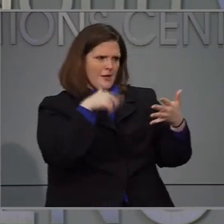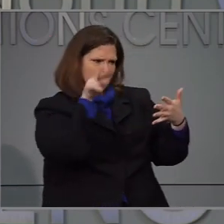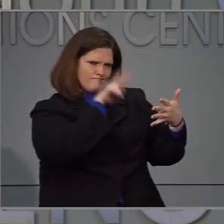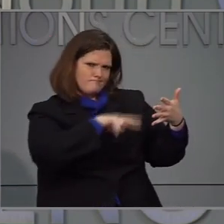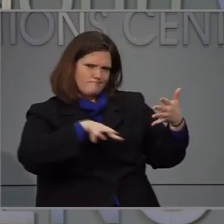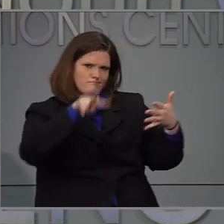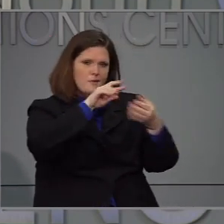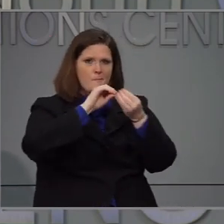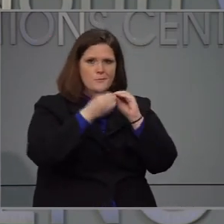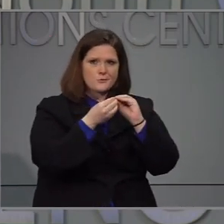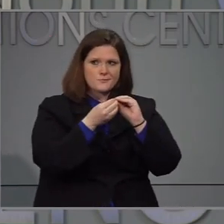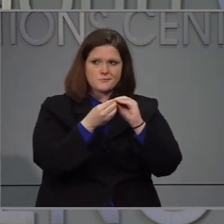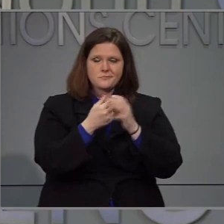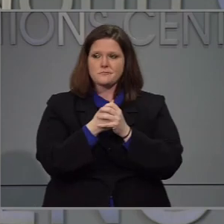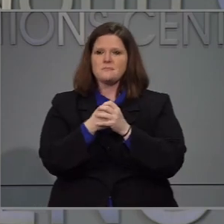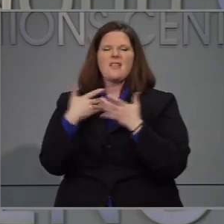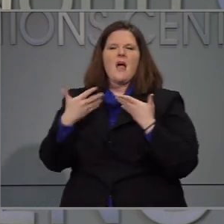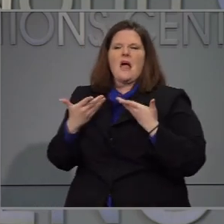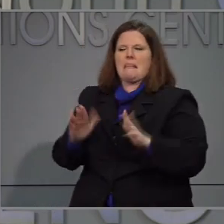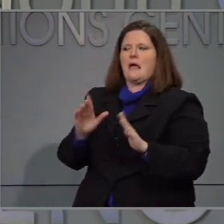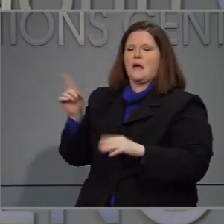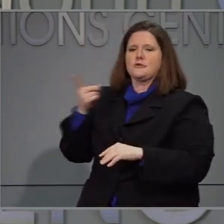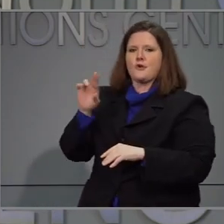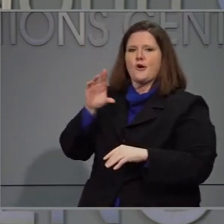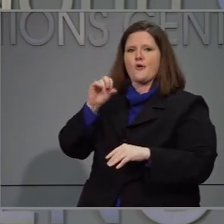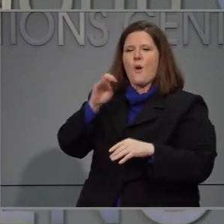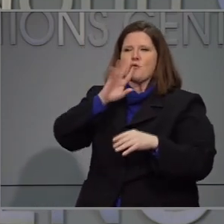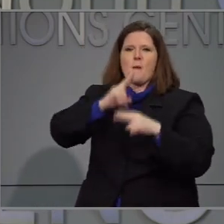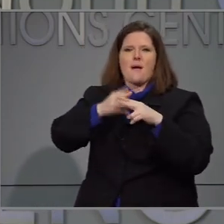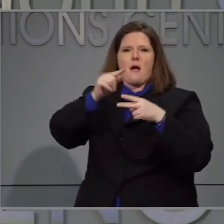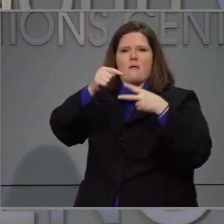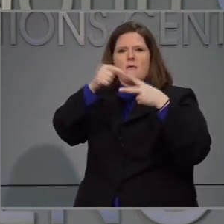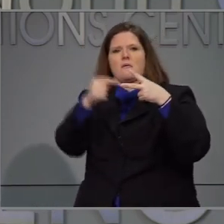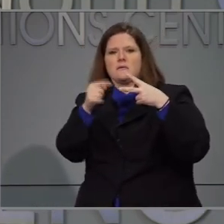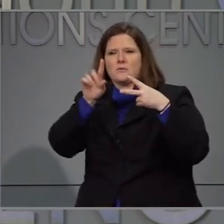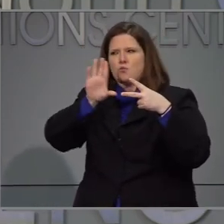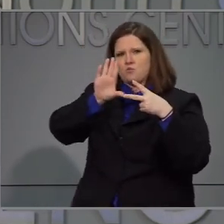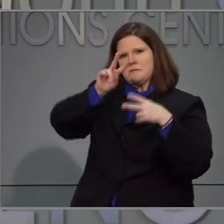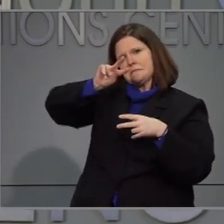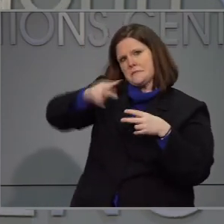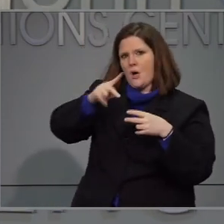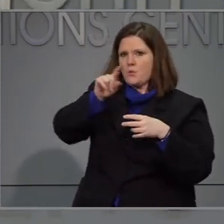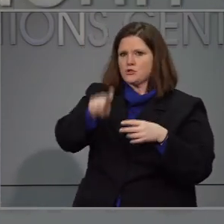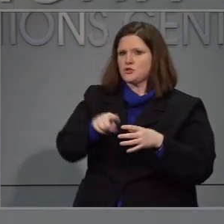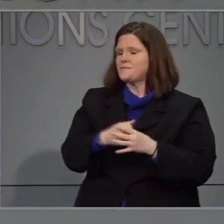by zip codes, well, I'll let Dr. Cohen, I'll let you take that one.